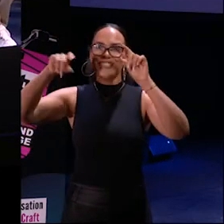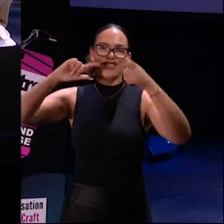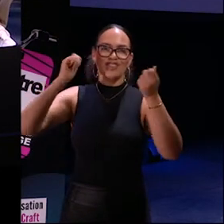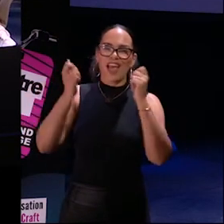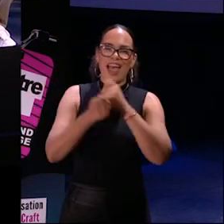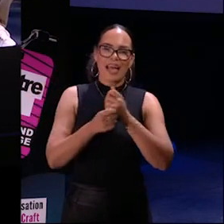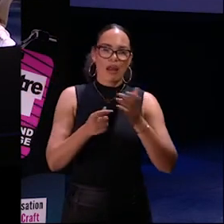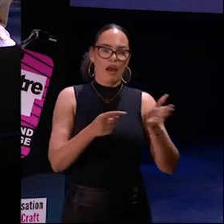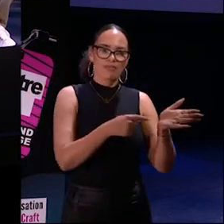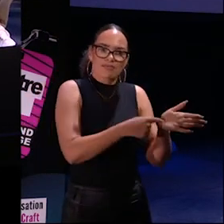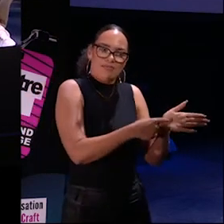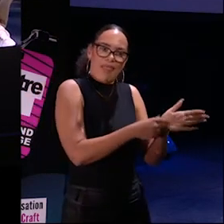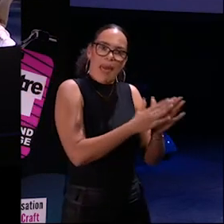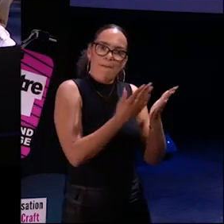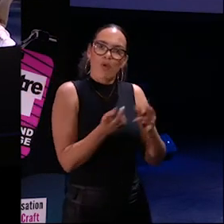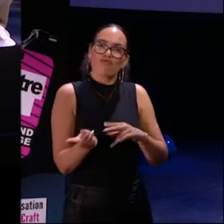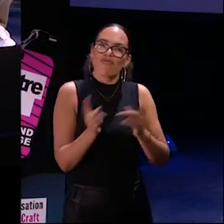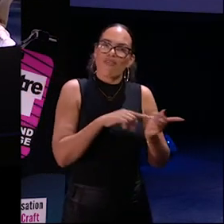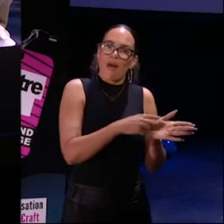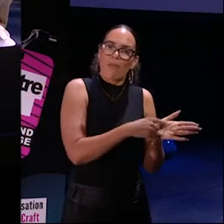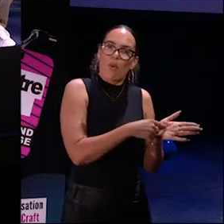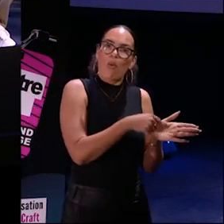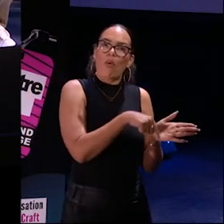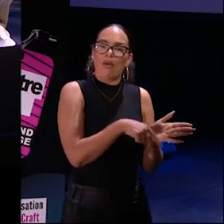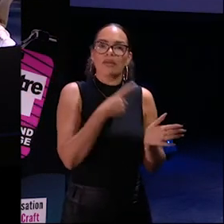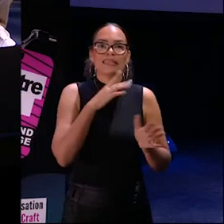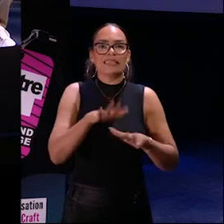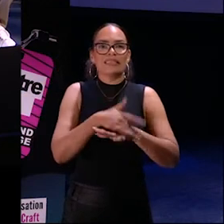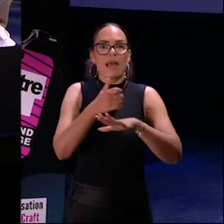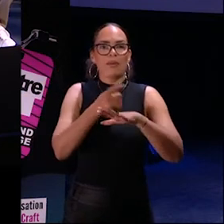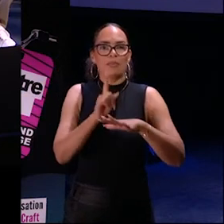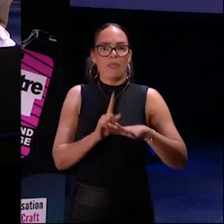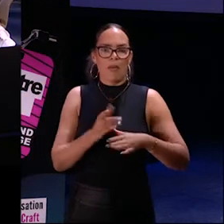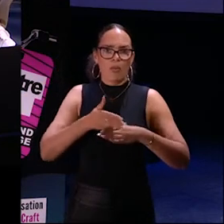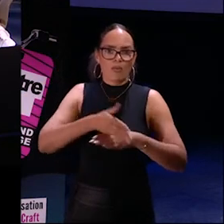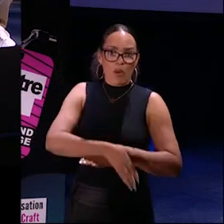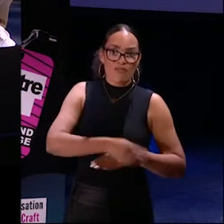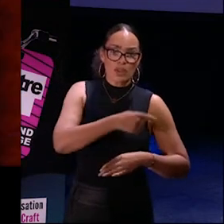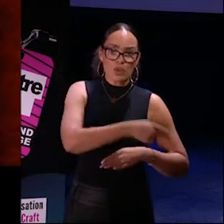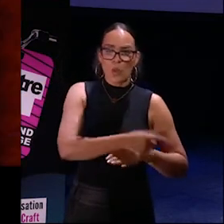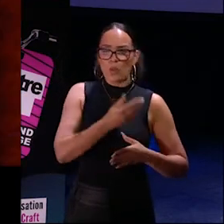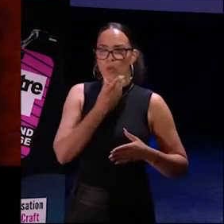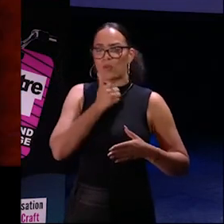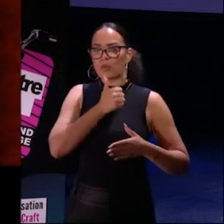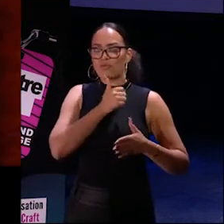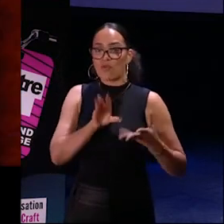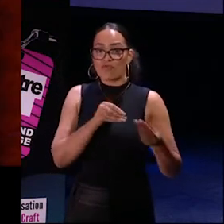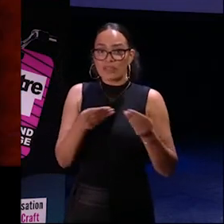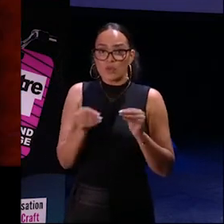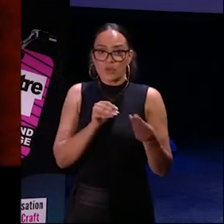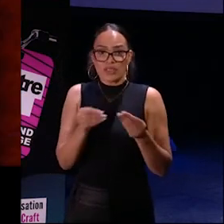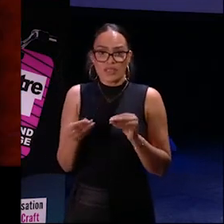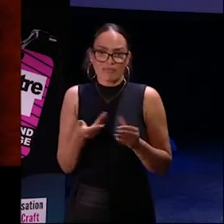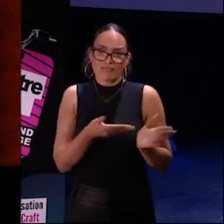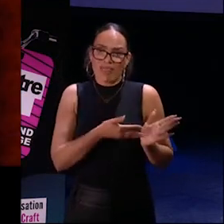You're saying, there's an awful lot of very established people working hard on this. Here's a load of really, really useful resources. Where can we pick something up